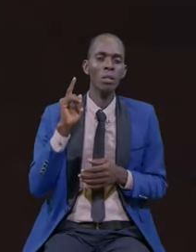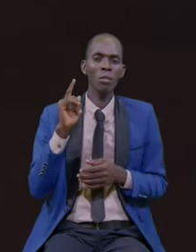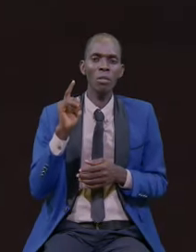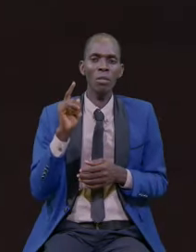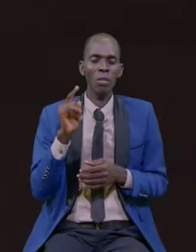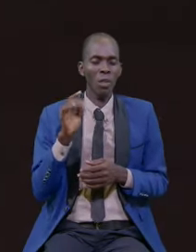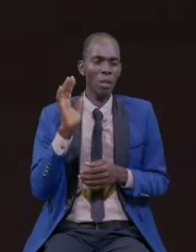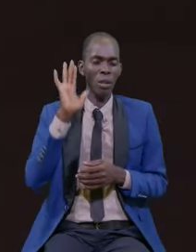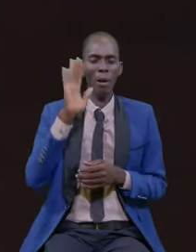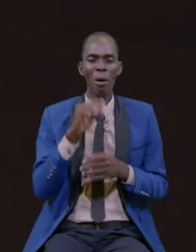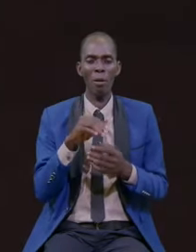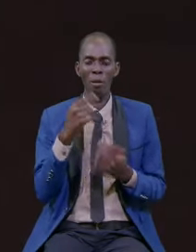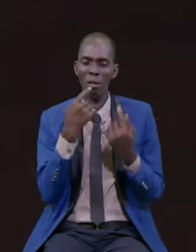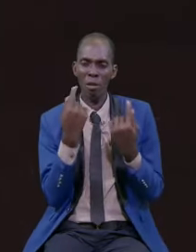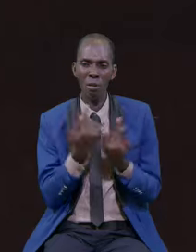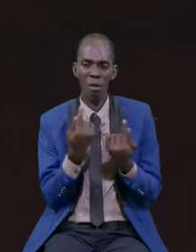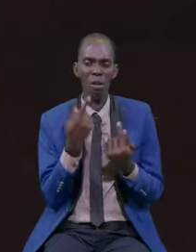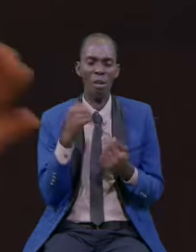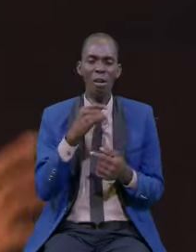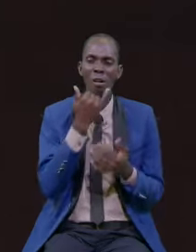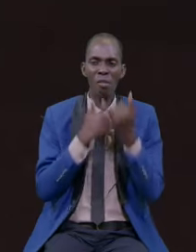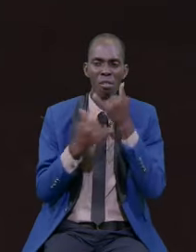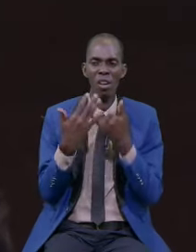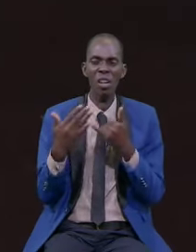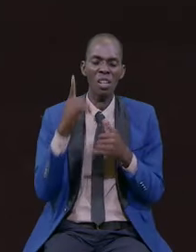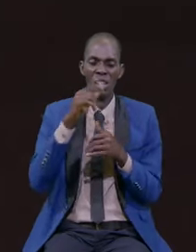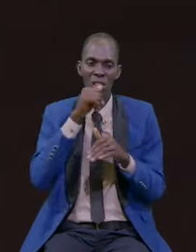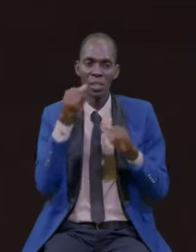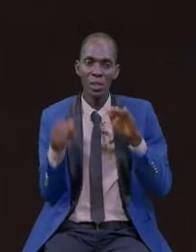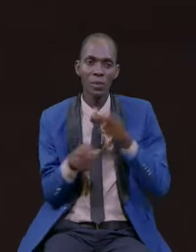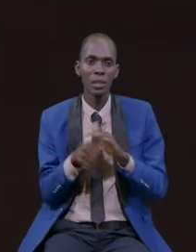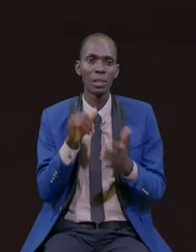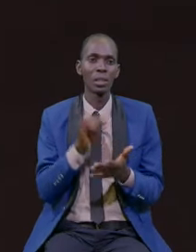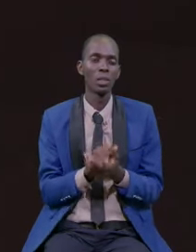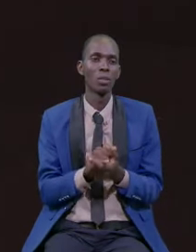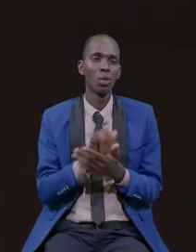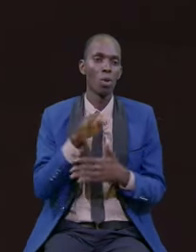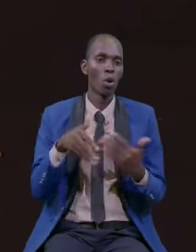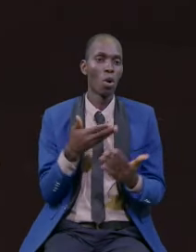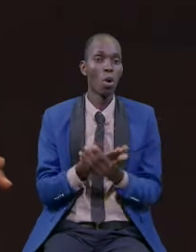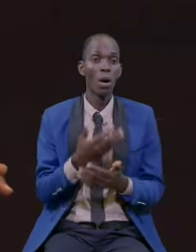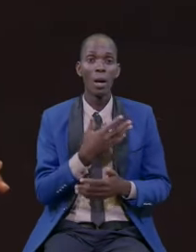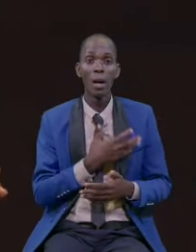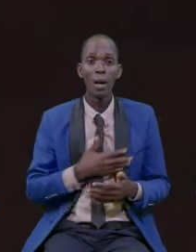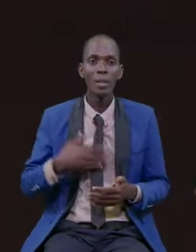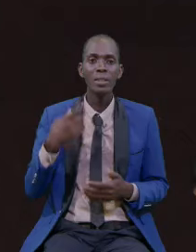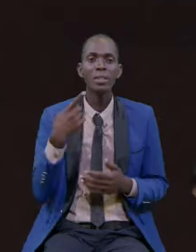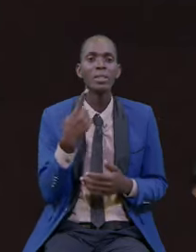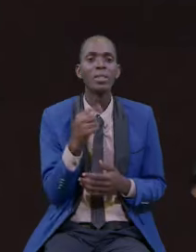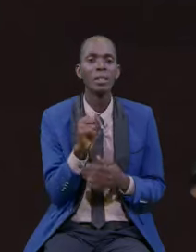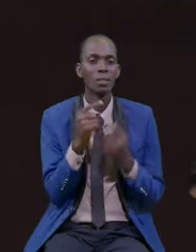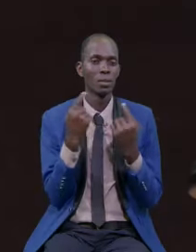his sin, his transgression. He covered that up. And the